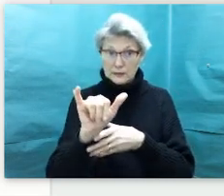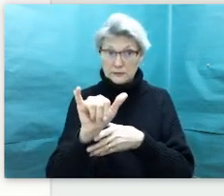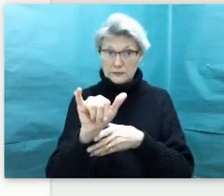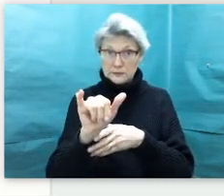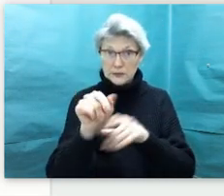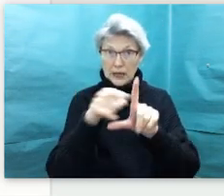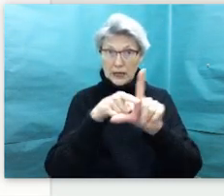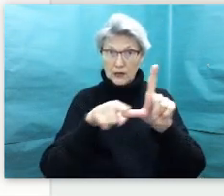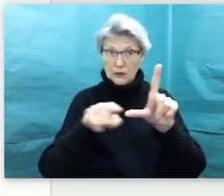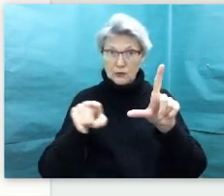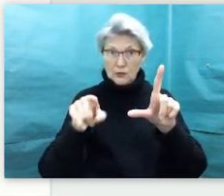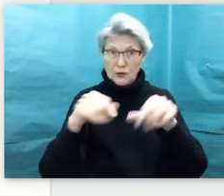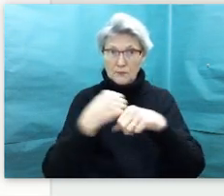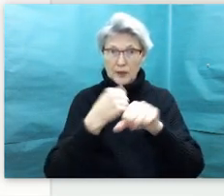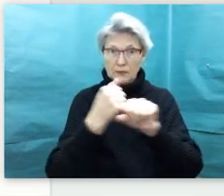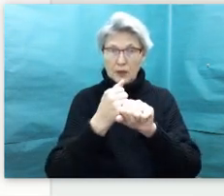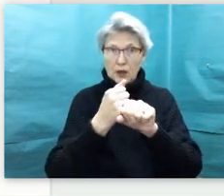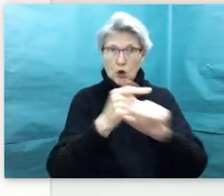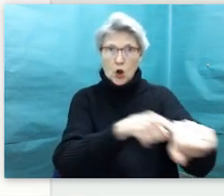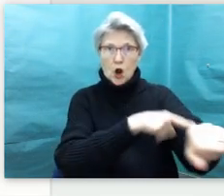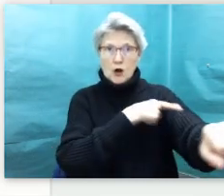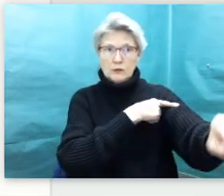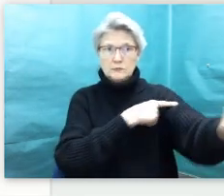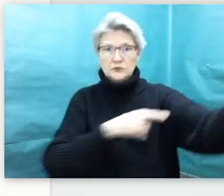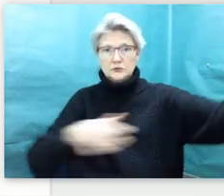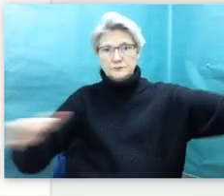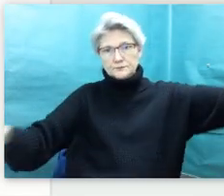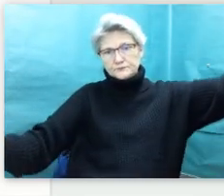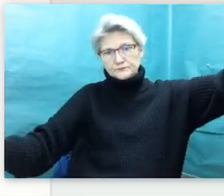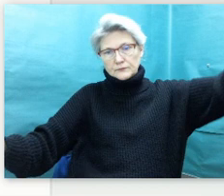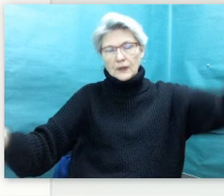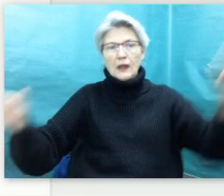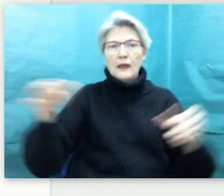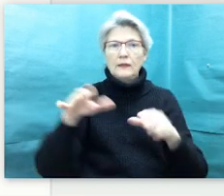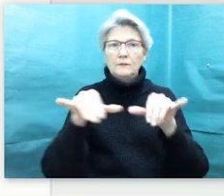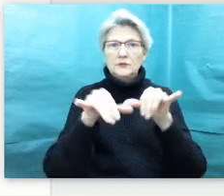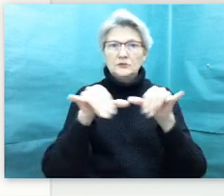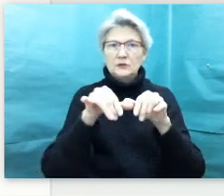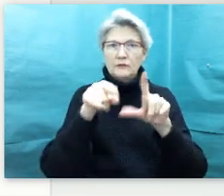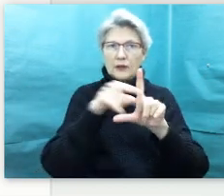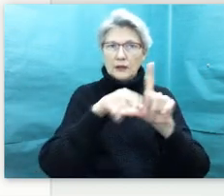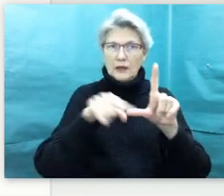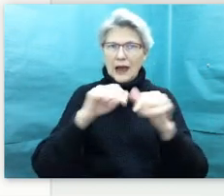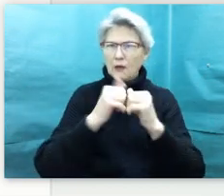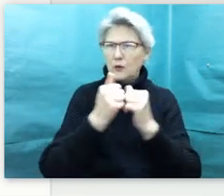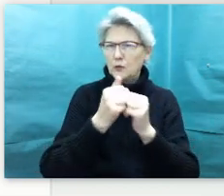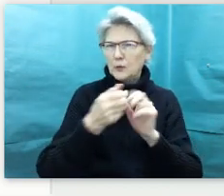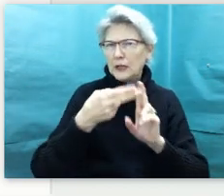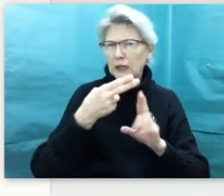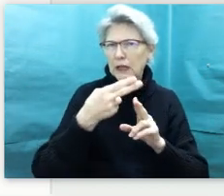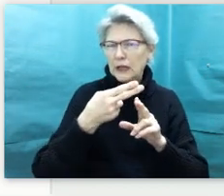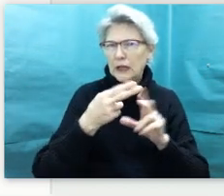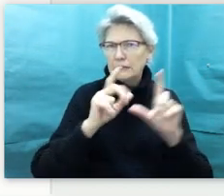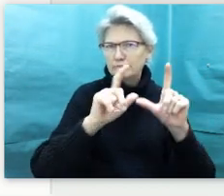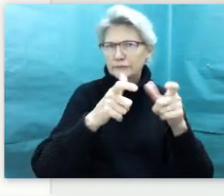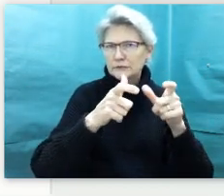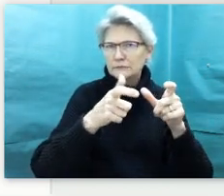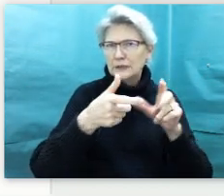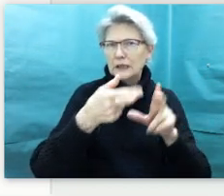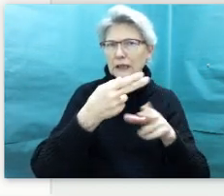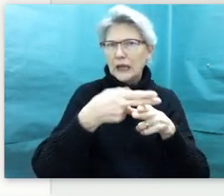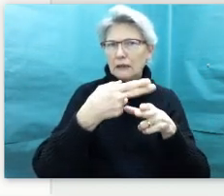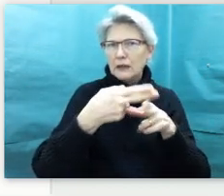you say it's an acute angle, a right angle, or an obtuse angle? Yeah,